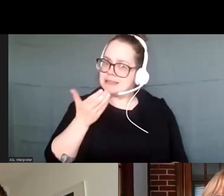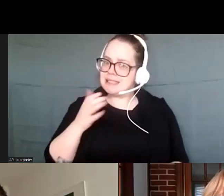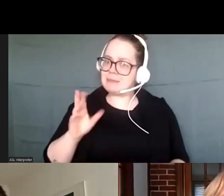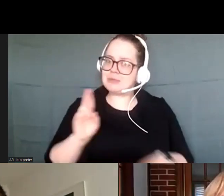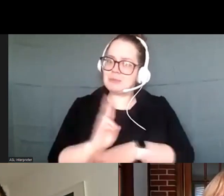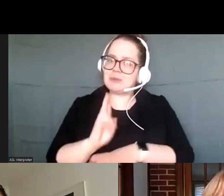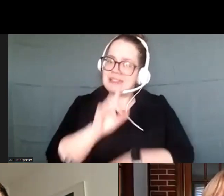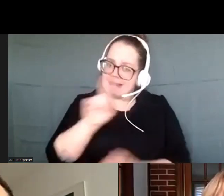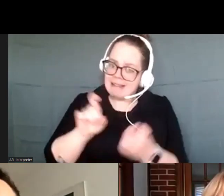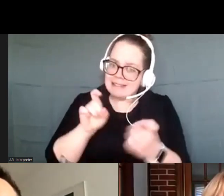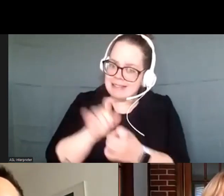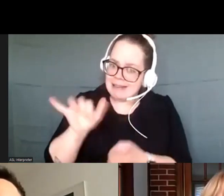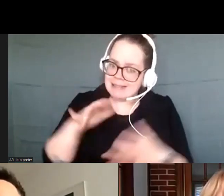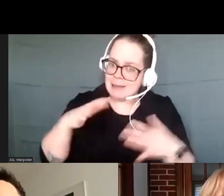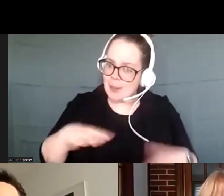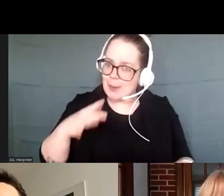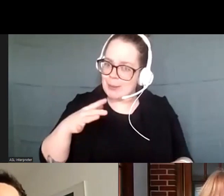picture.